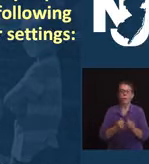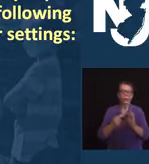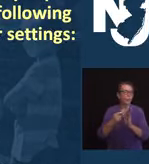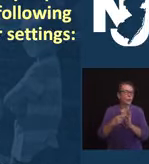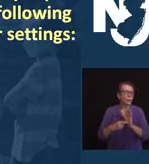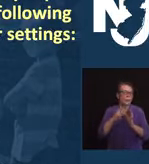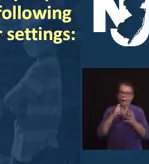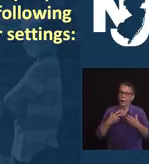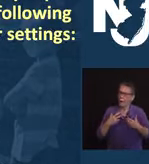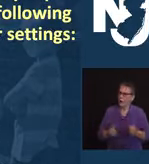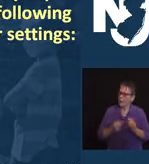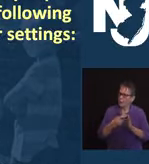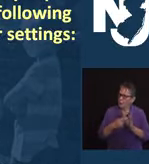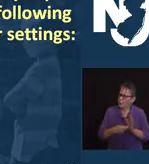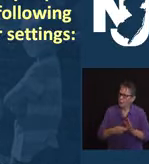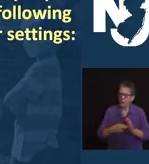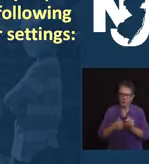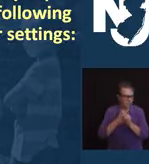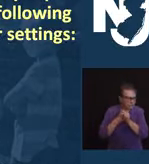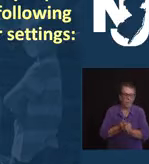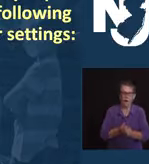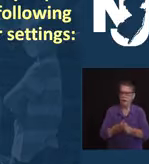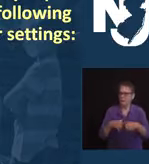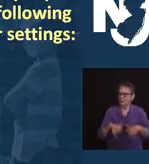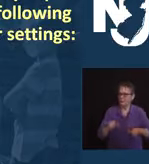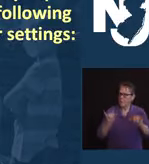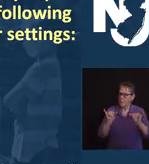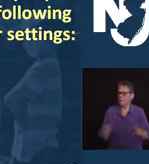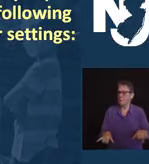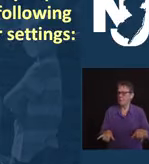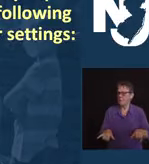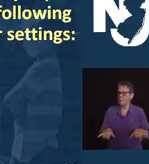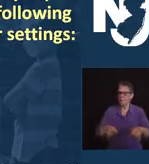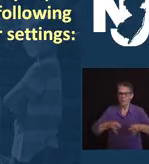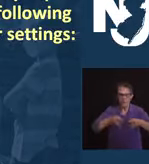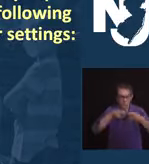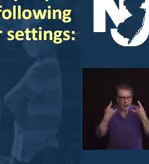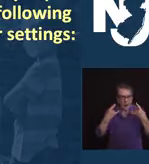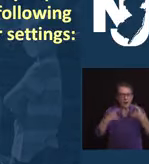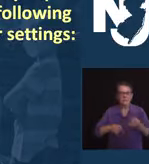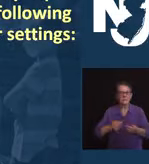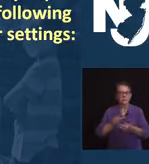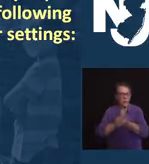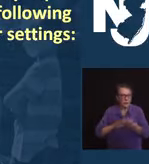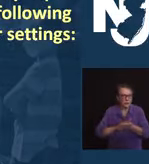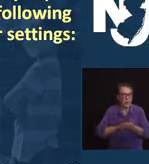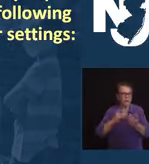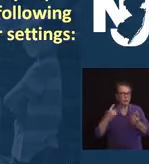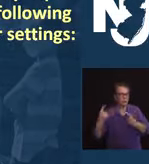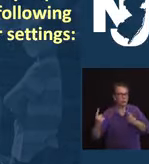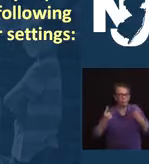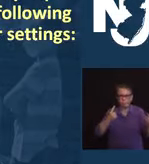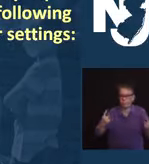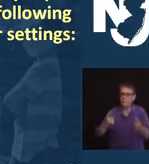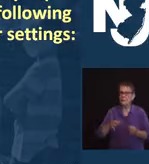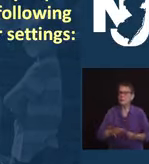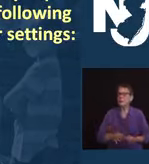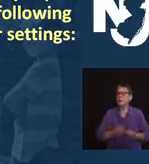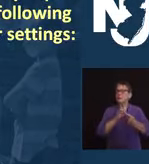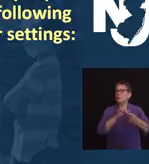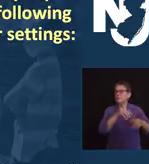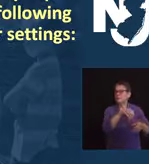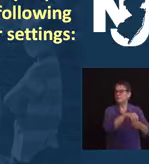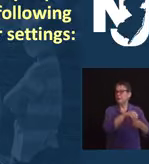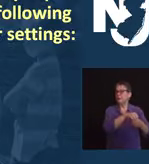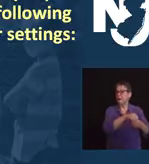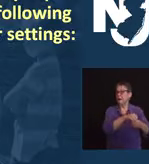spectators, especially for the wearing of face masks by all spectators indoors. And over the last month since we reopened large